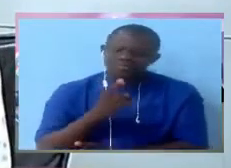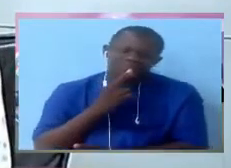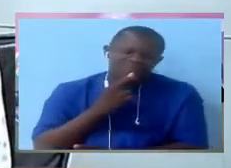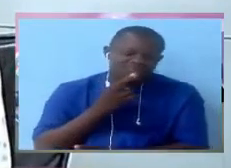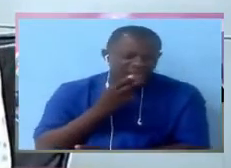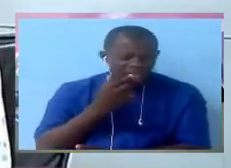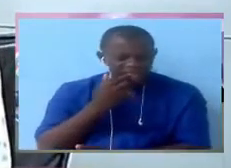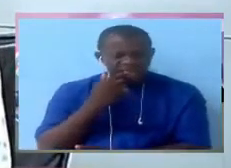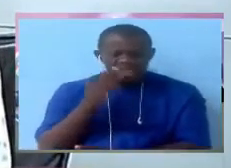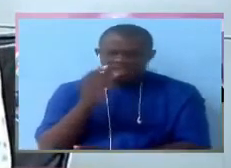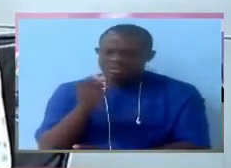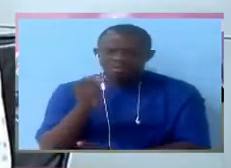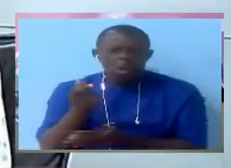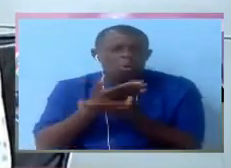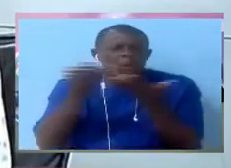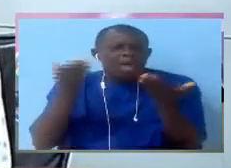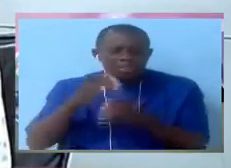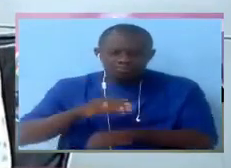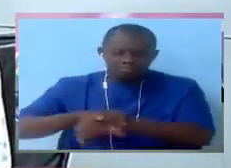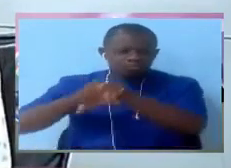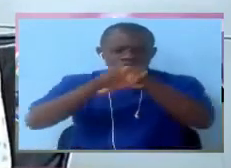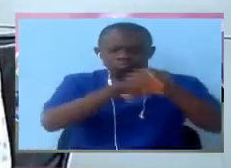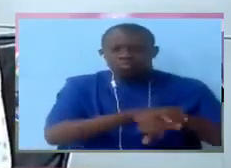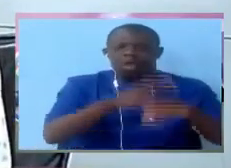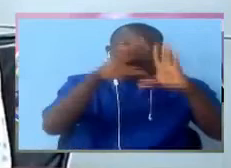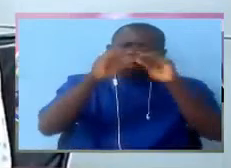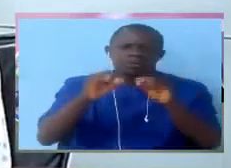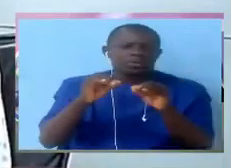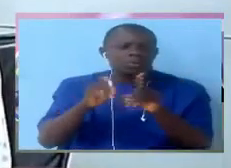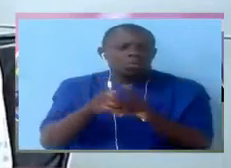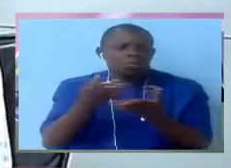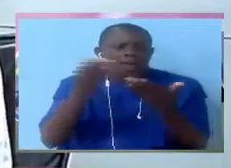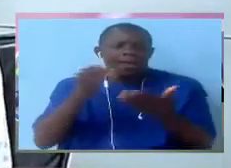Later on, I regretted why they even took me to that office.